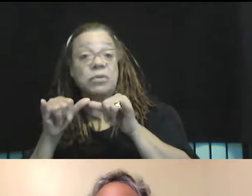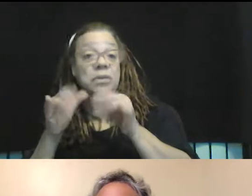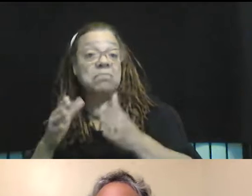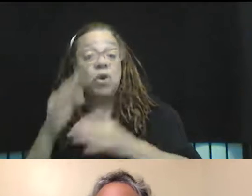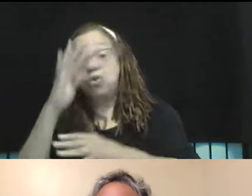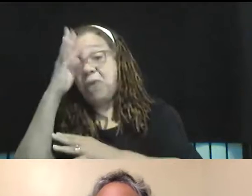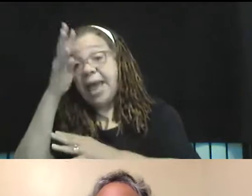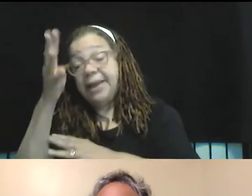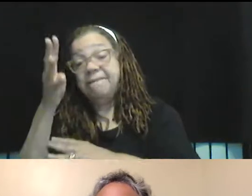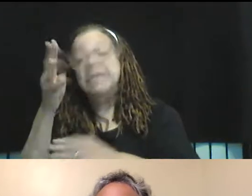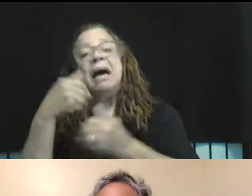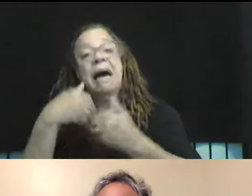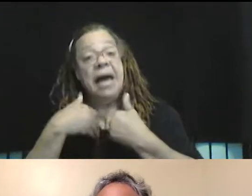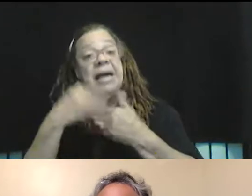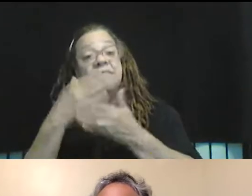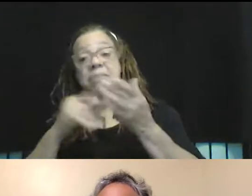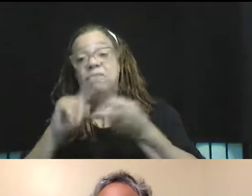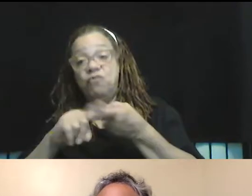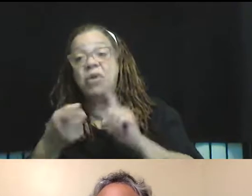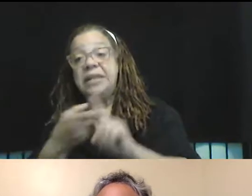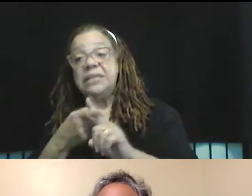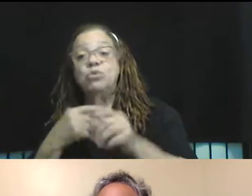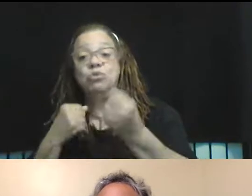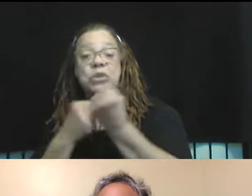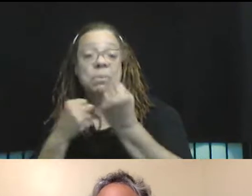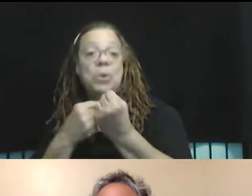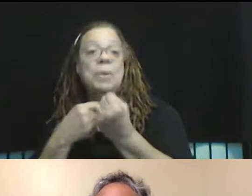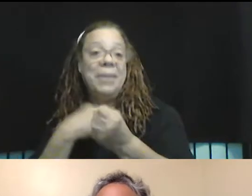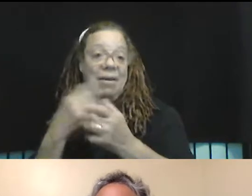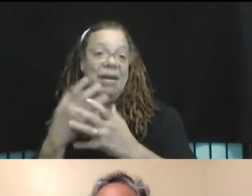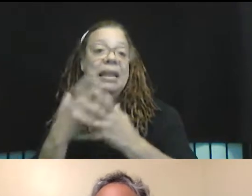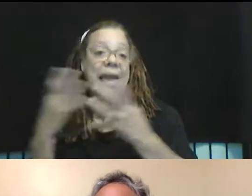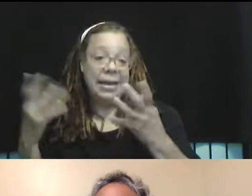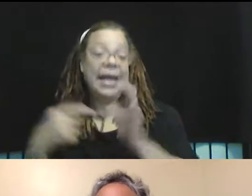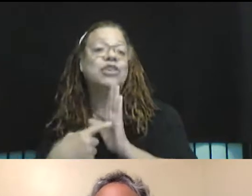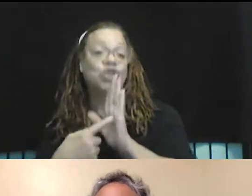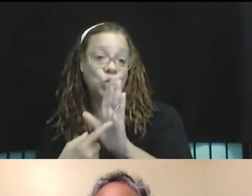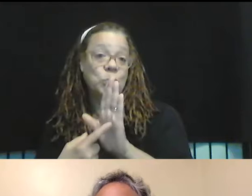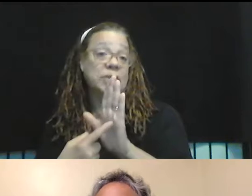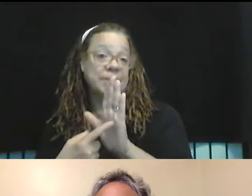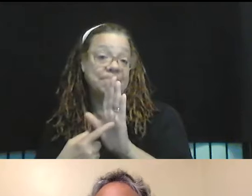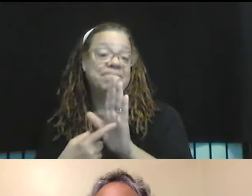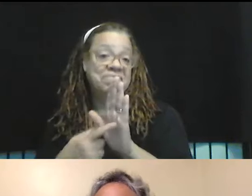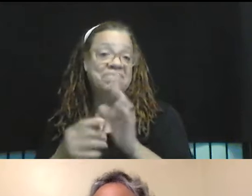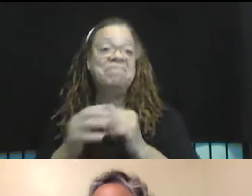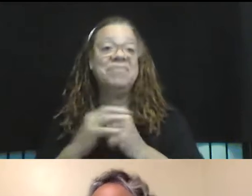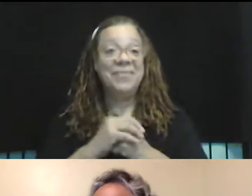like, I have some friends that I've made who support me a lot at shows and stuff. So that's awesome. Yeah,